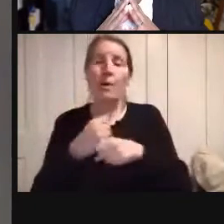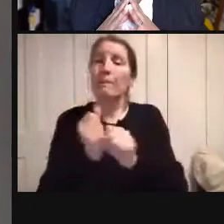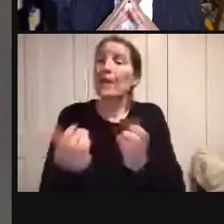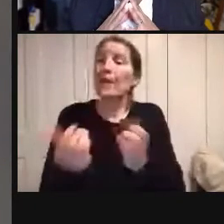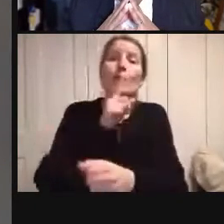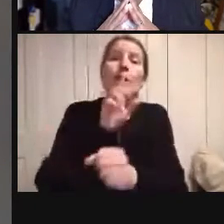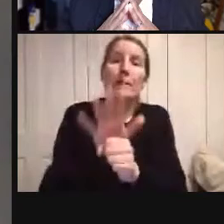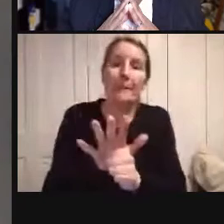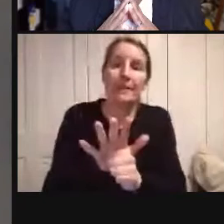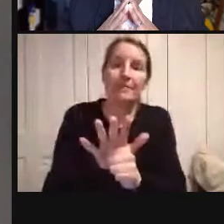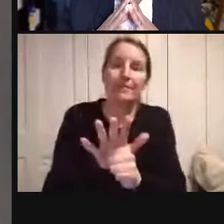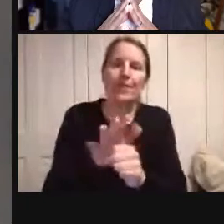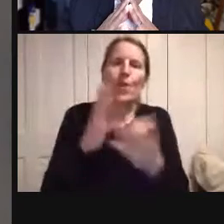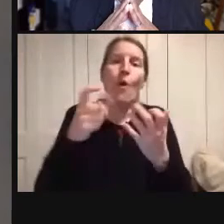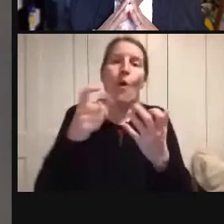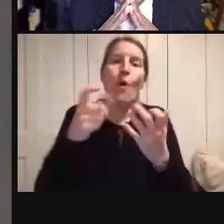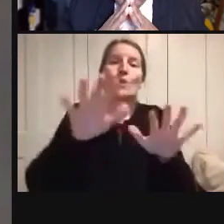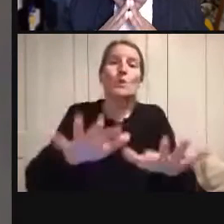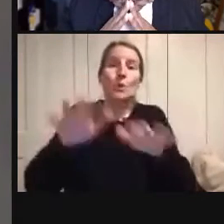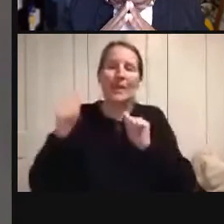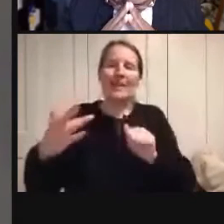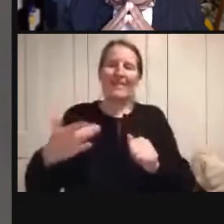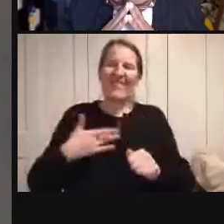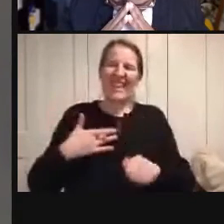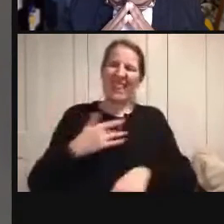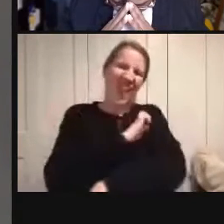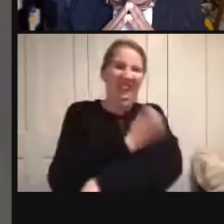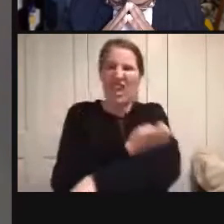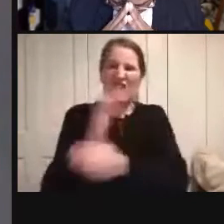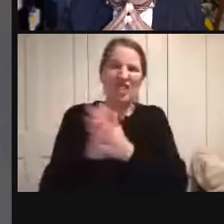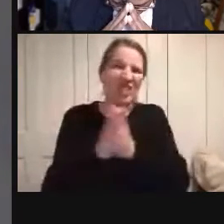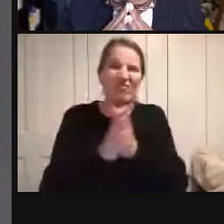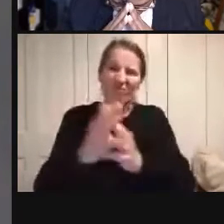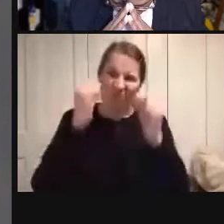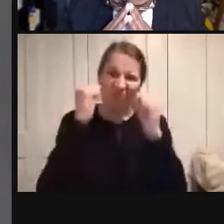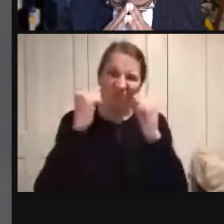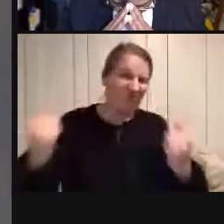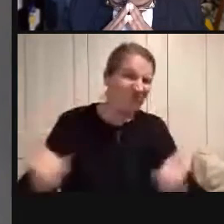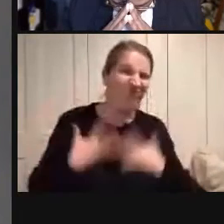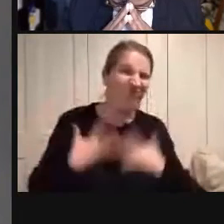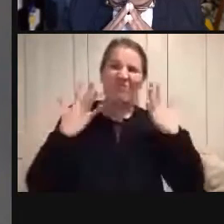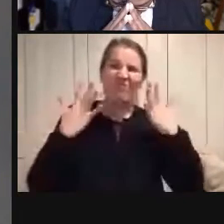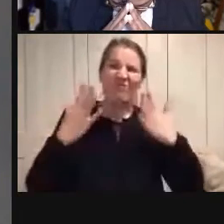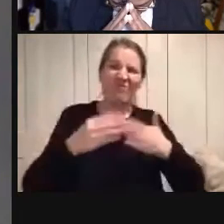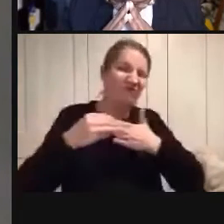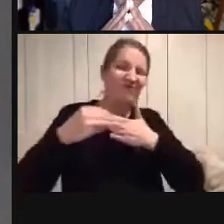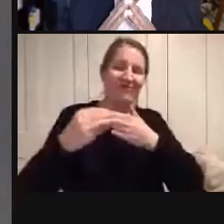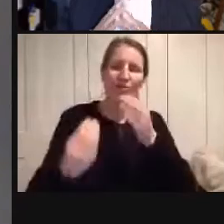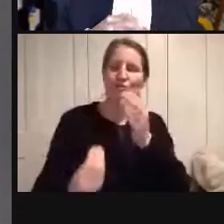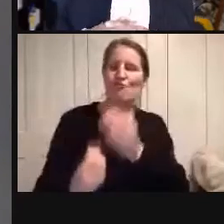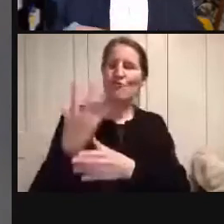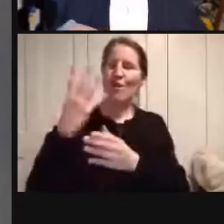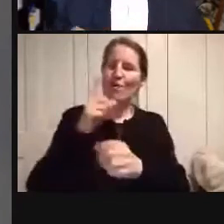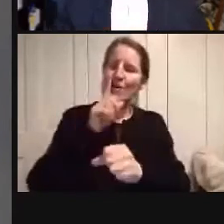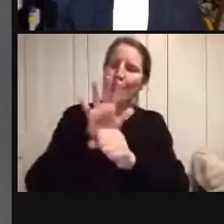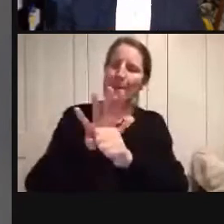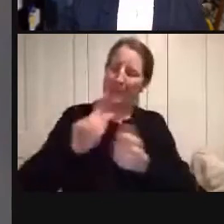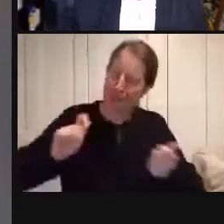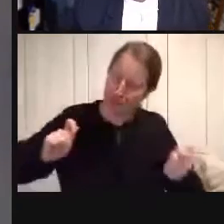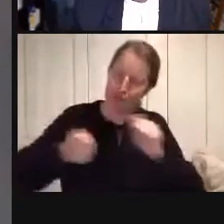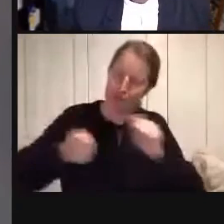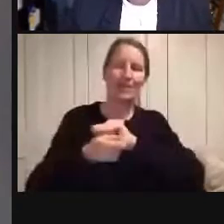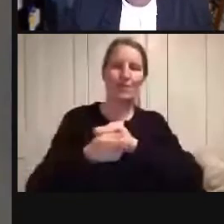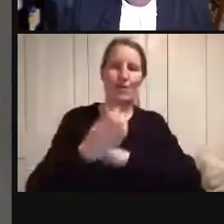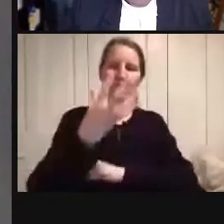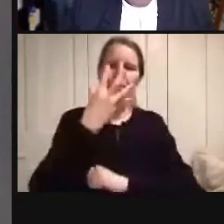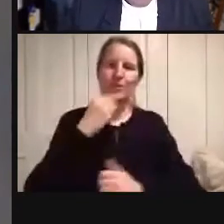us leave feeling energized to steward our growth and commitment to transforming Jewish Atlanta